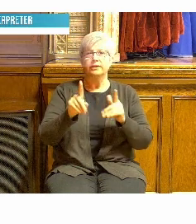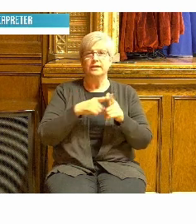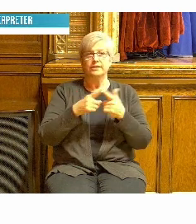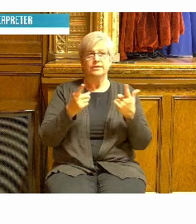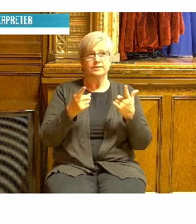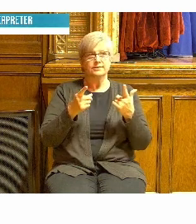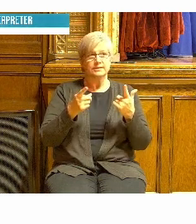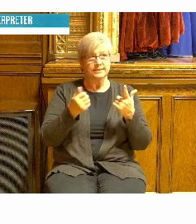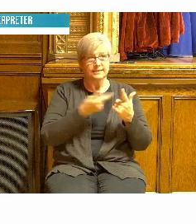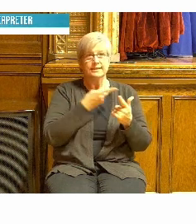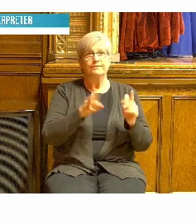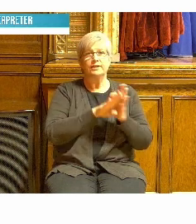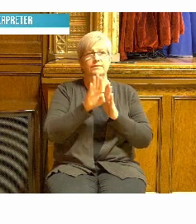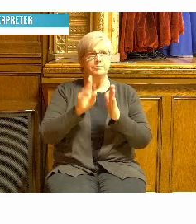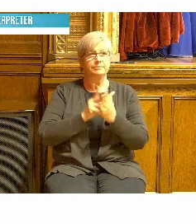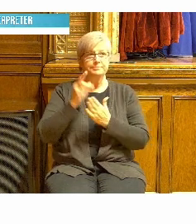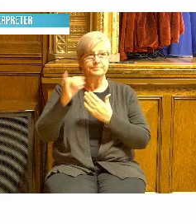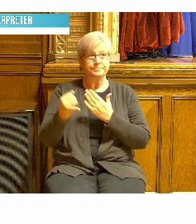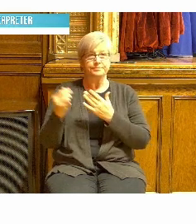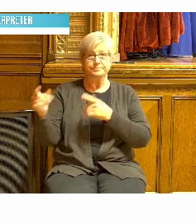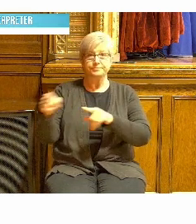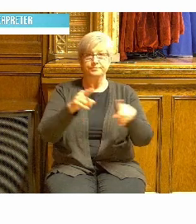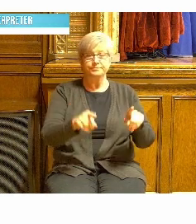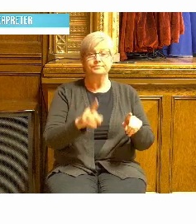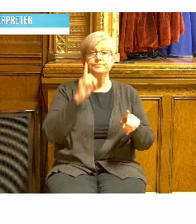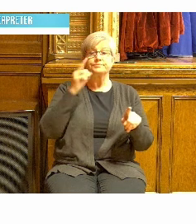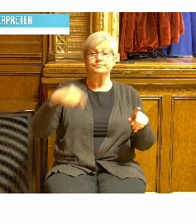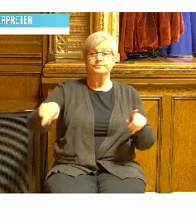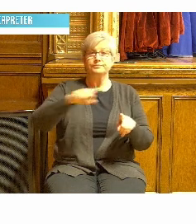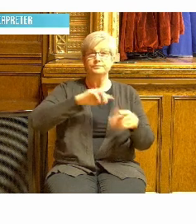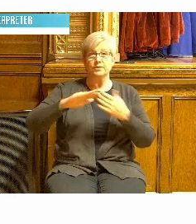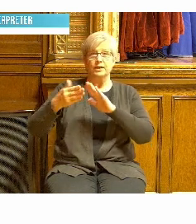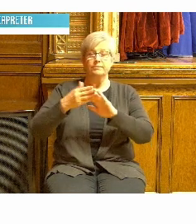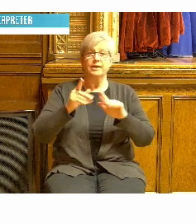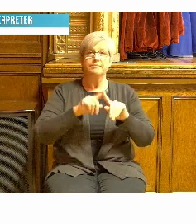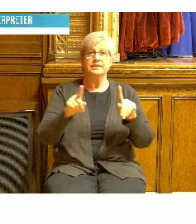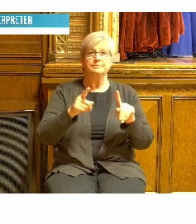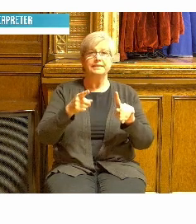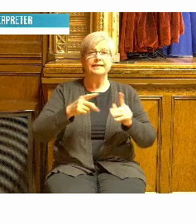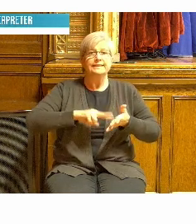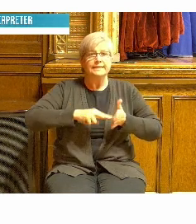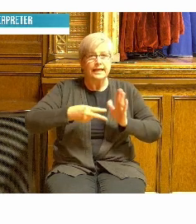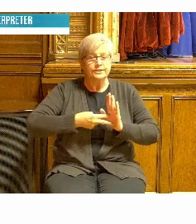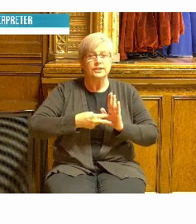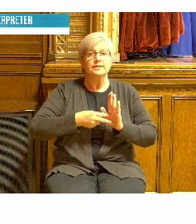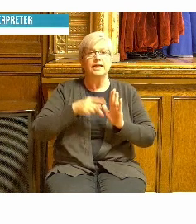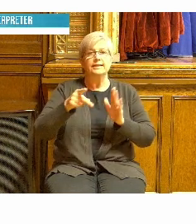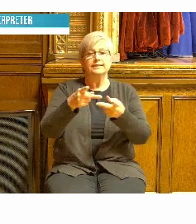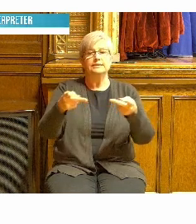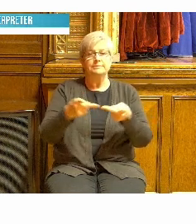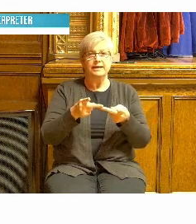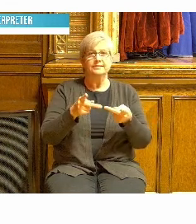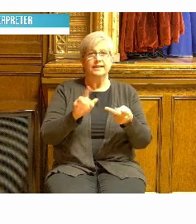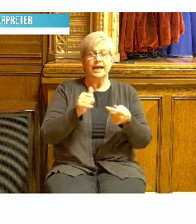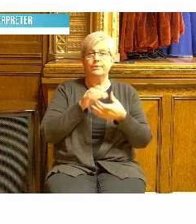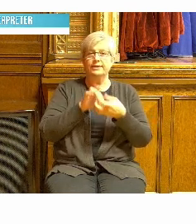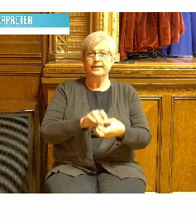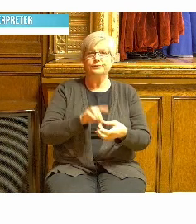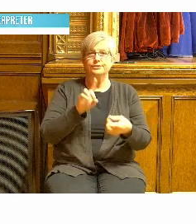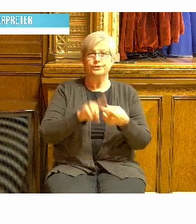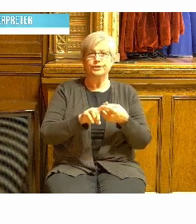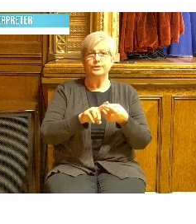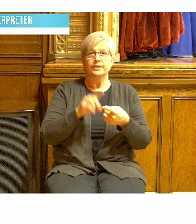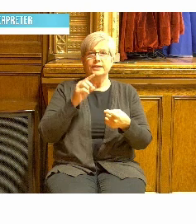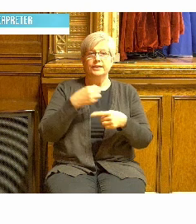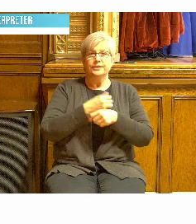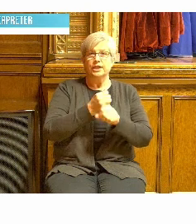number of development projects that are going on, and I think that we as a community have to be intentional in this space as it relates to